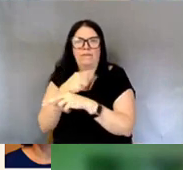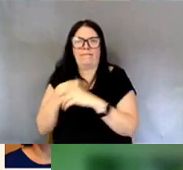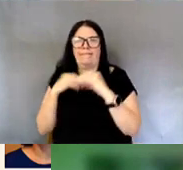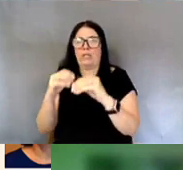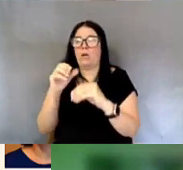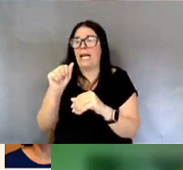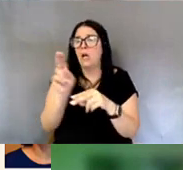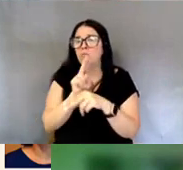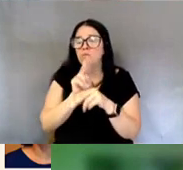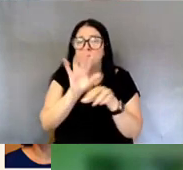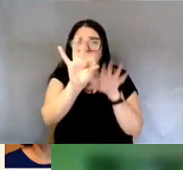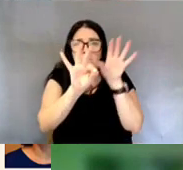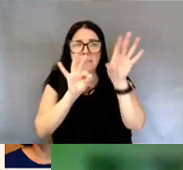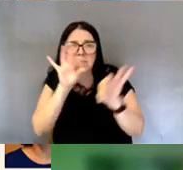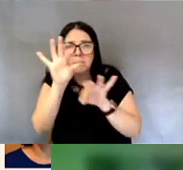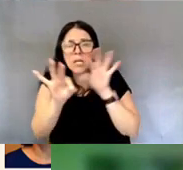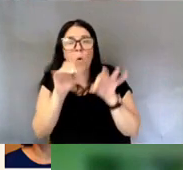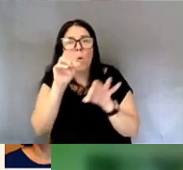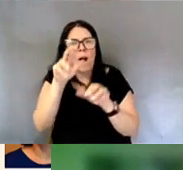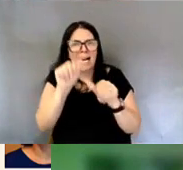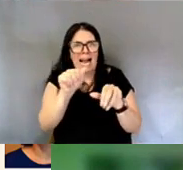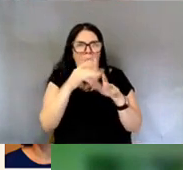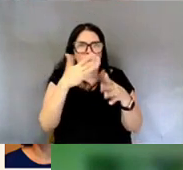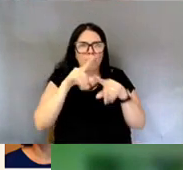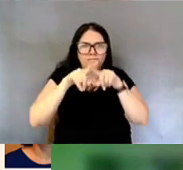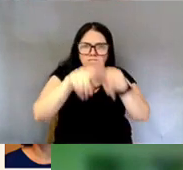fully, or you can just pick and choose the bits that